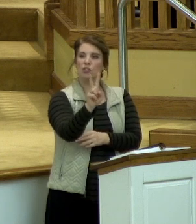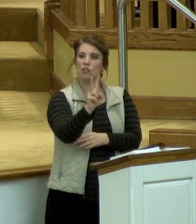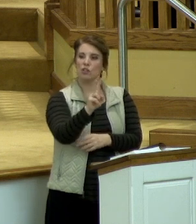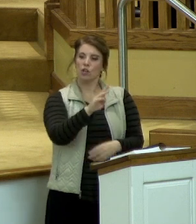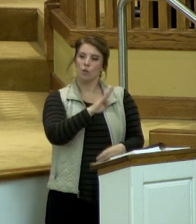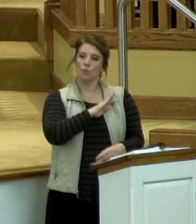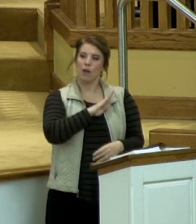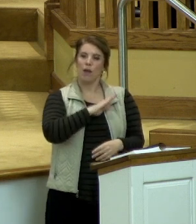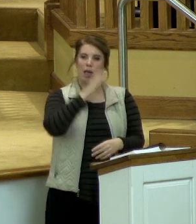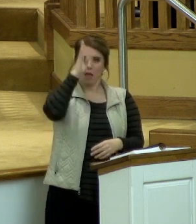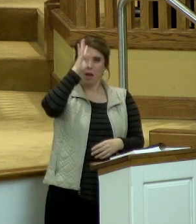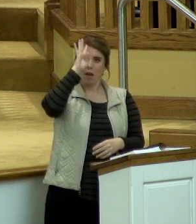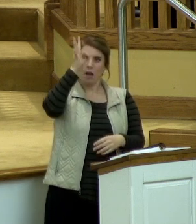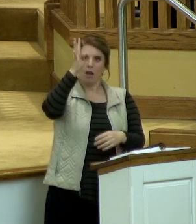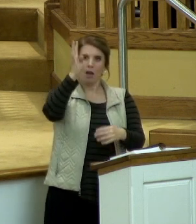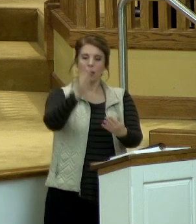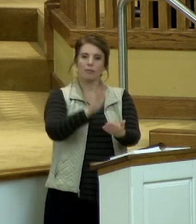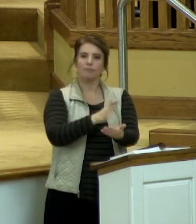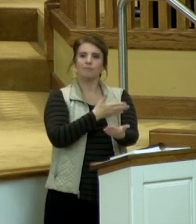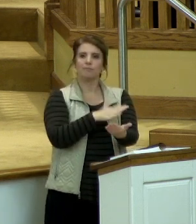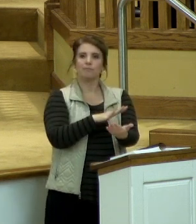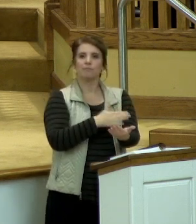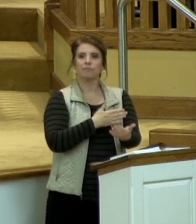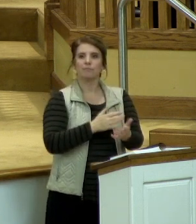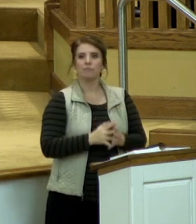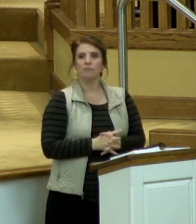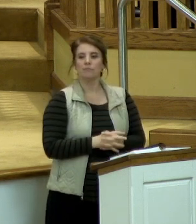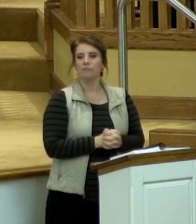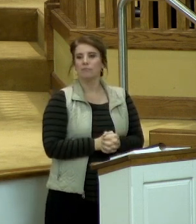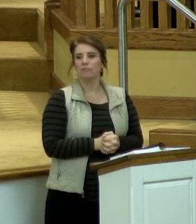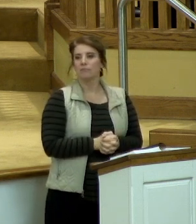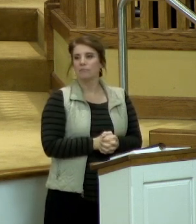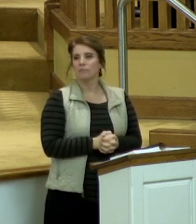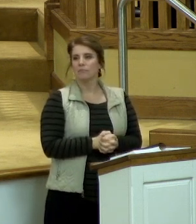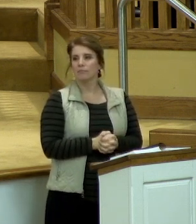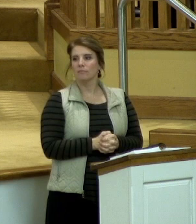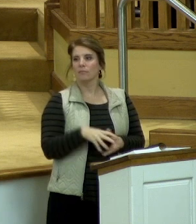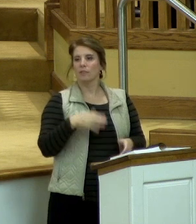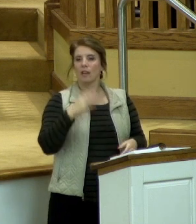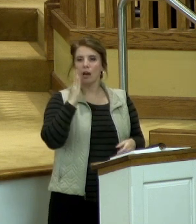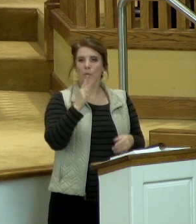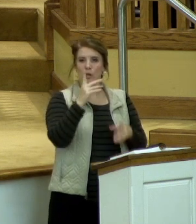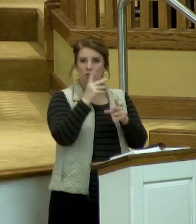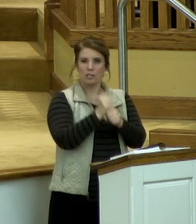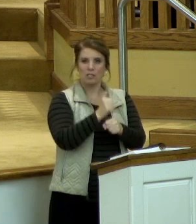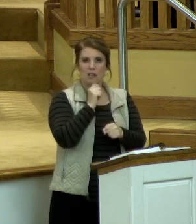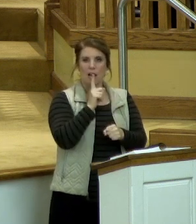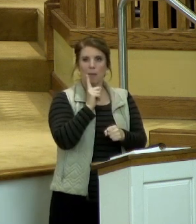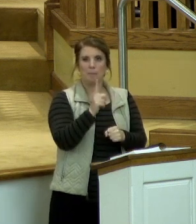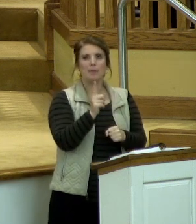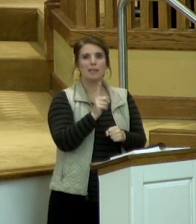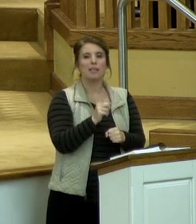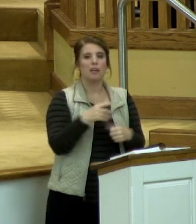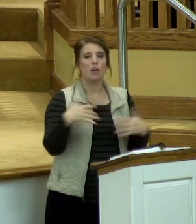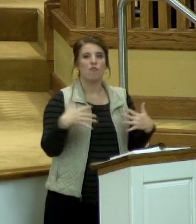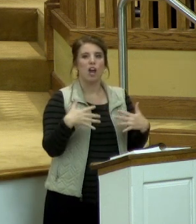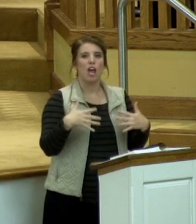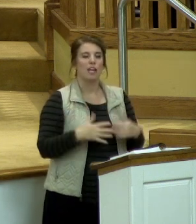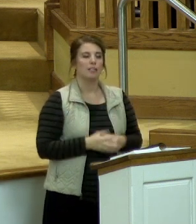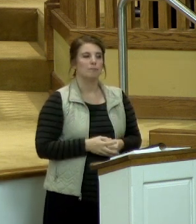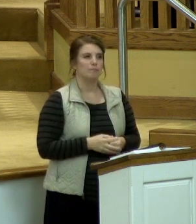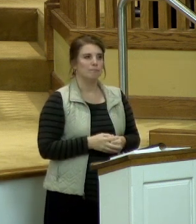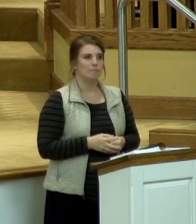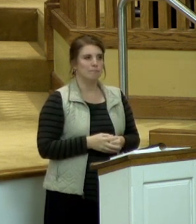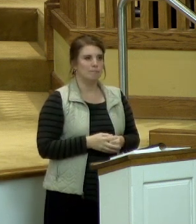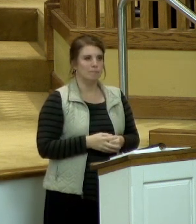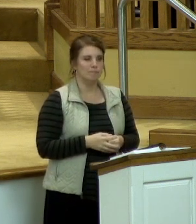this one. Behold, God is my salvation. I will trust and not be afraid. I think we know it, so sing it out pretty loud. I'm still actually a